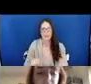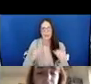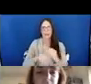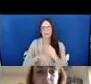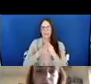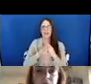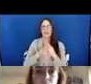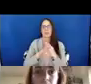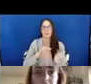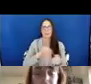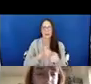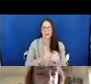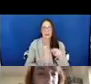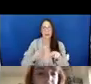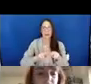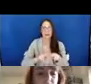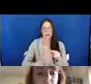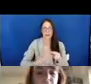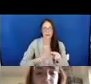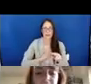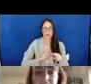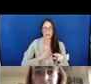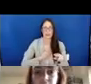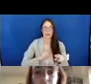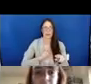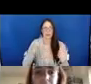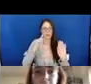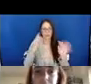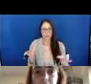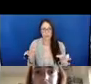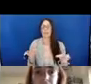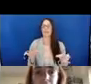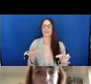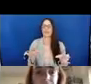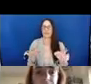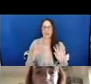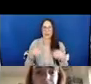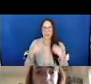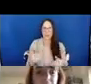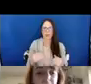-determination, while giving some caveats as to how that might best occur.